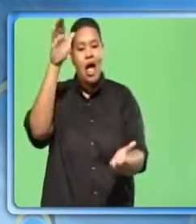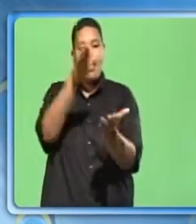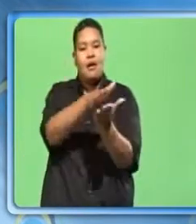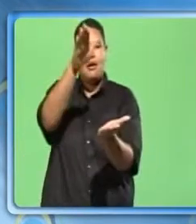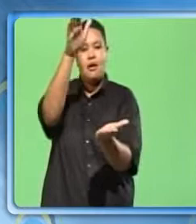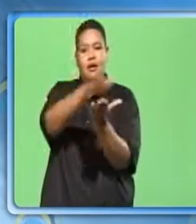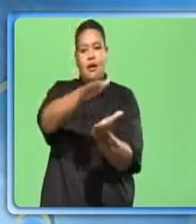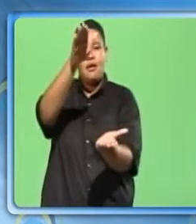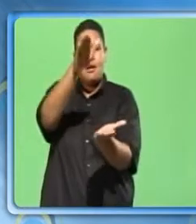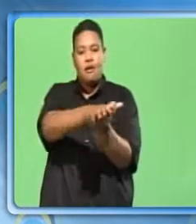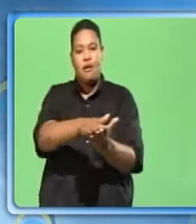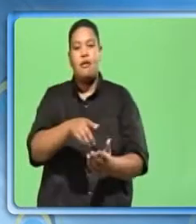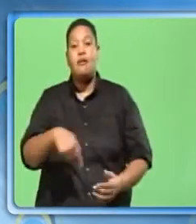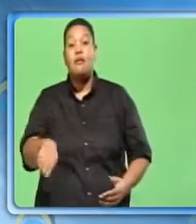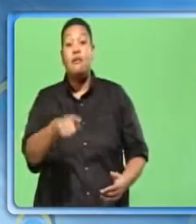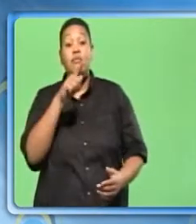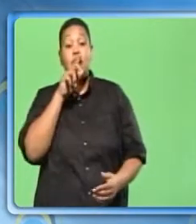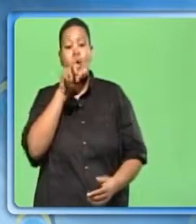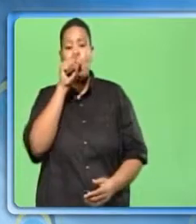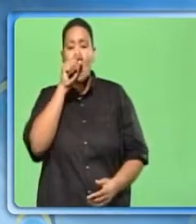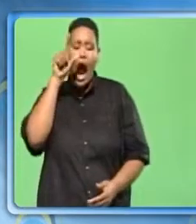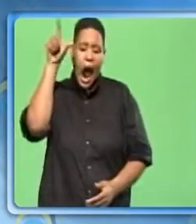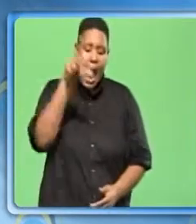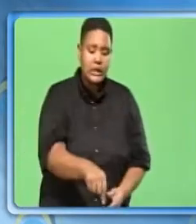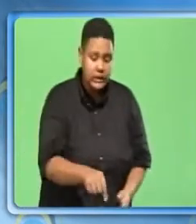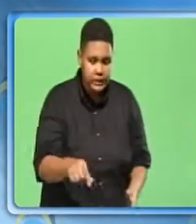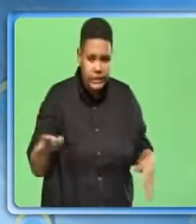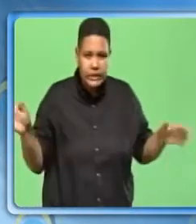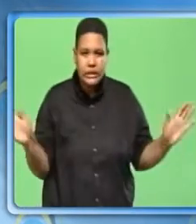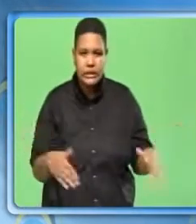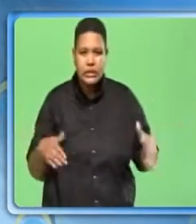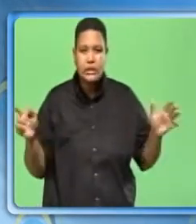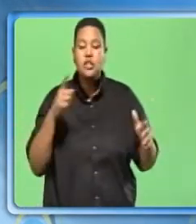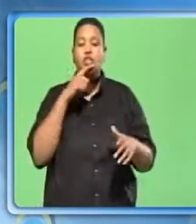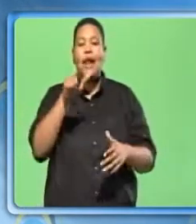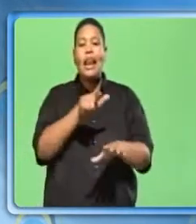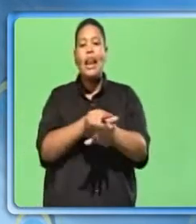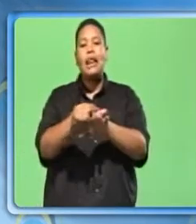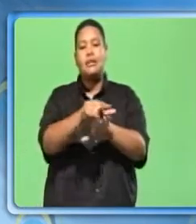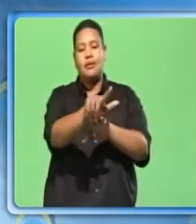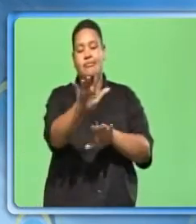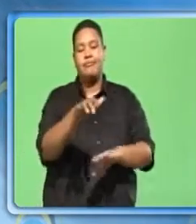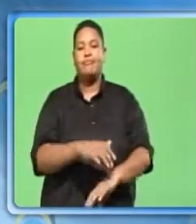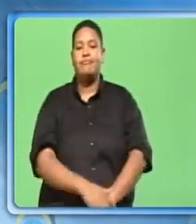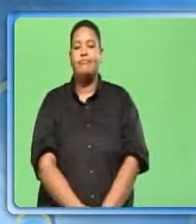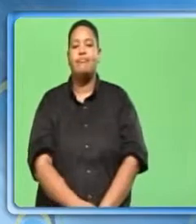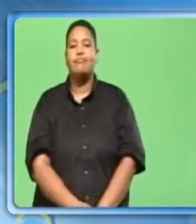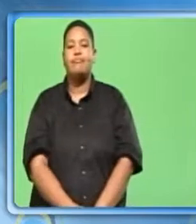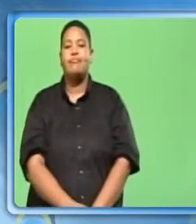crocodile, pelican, lizard.